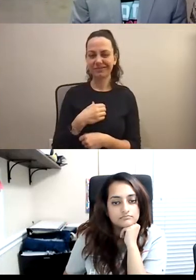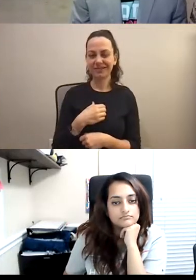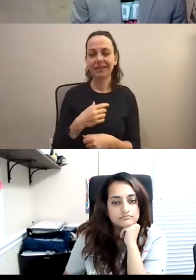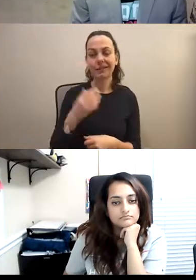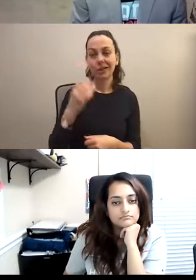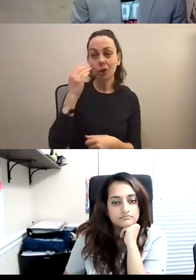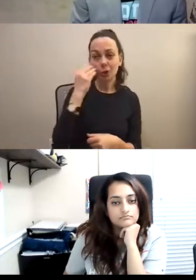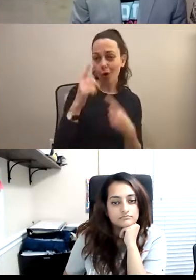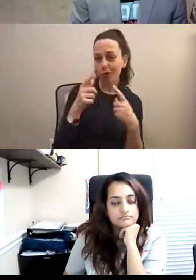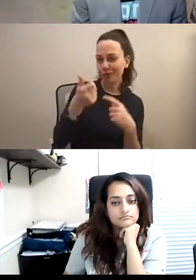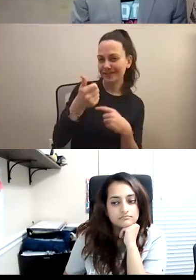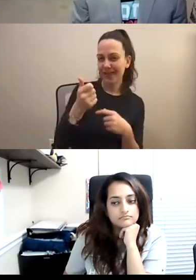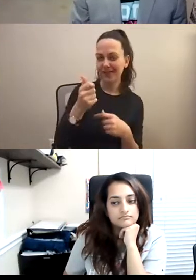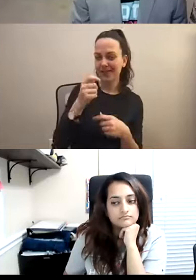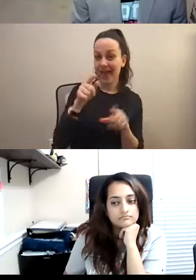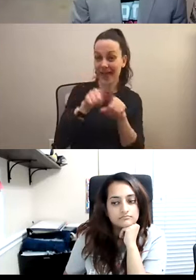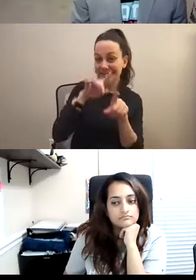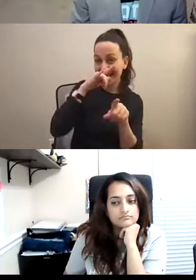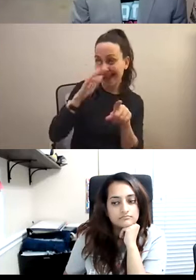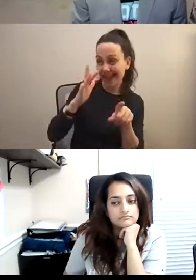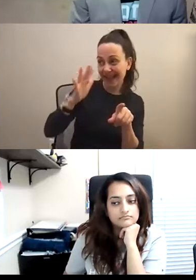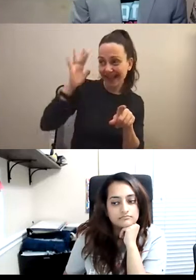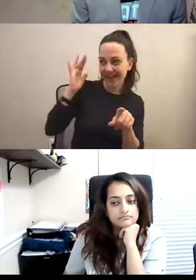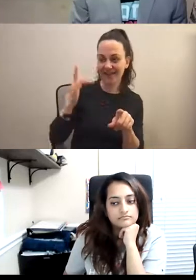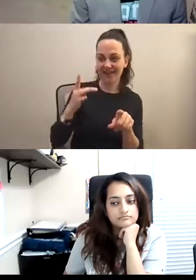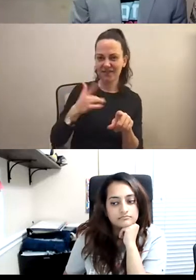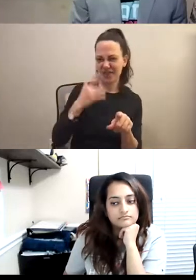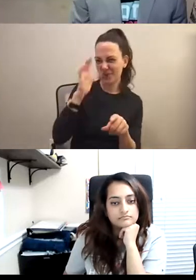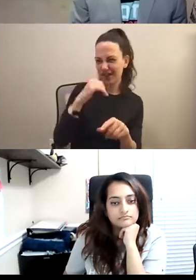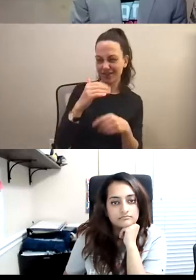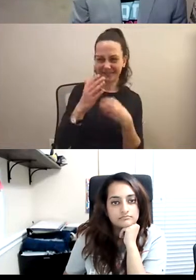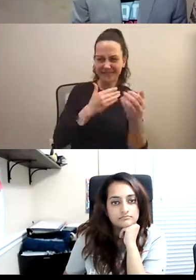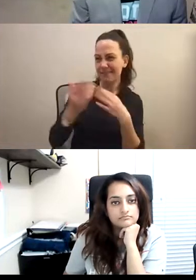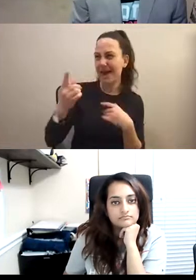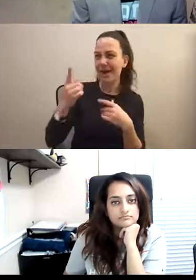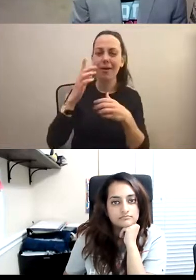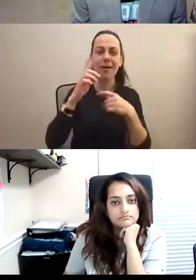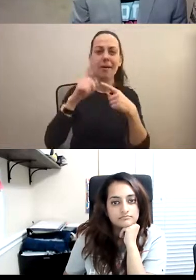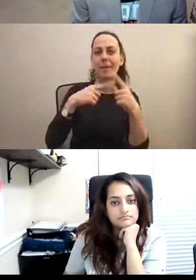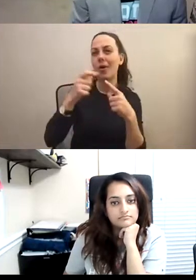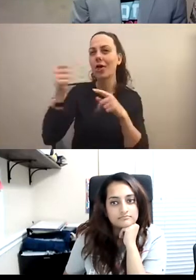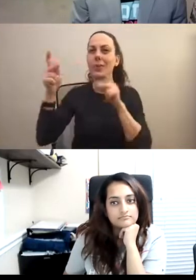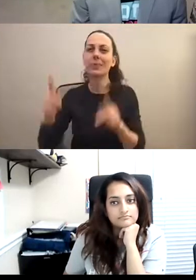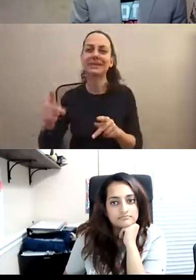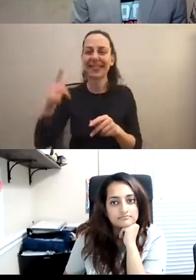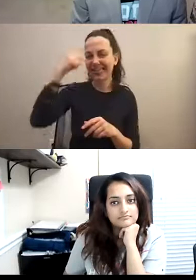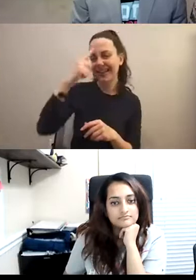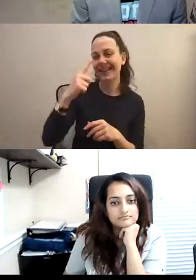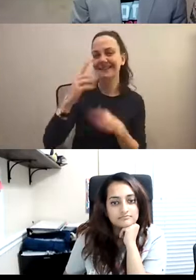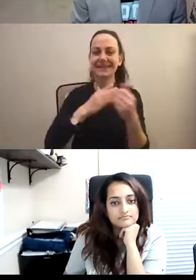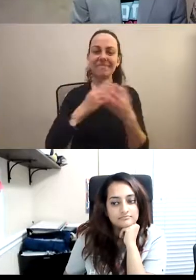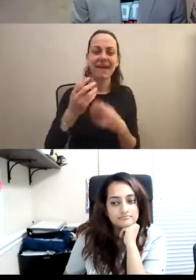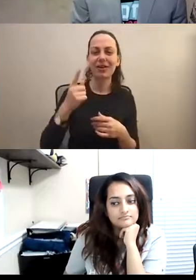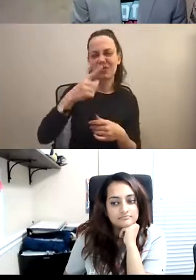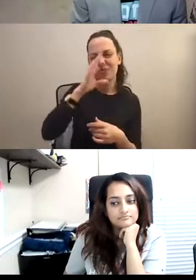just weird and you liked weird stuff and you didn't care what anybody said about the thing you liked, and it was the thing you liked and it didn't matter.